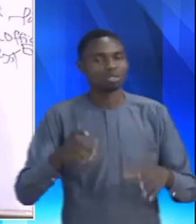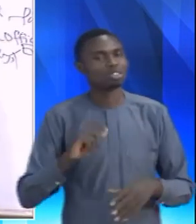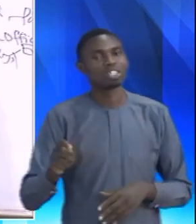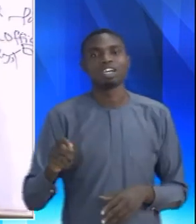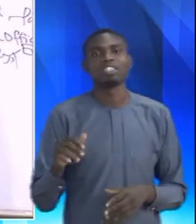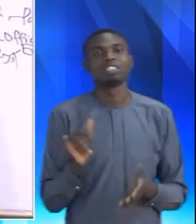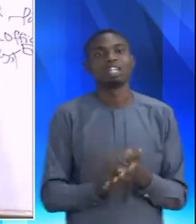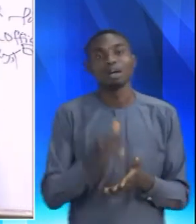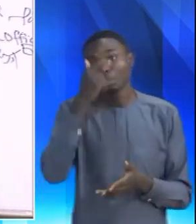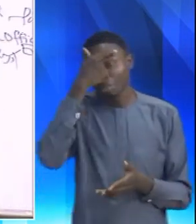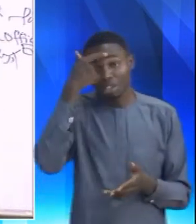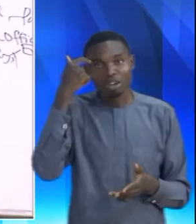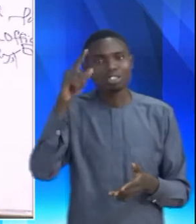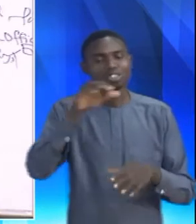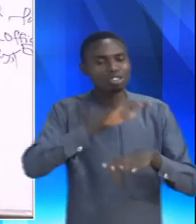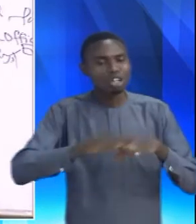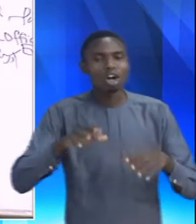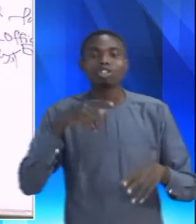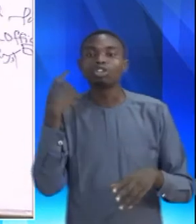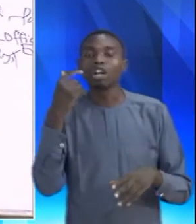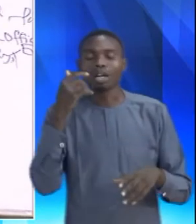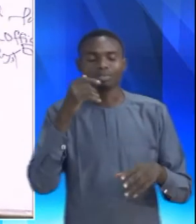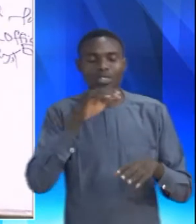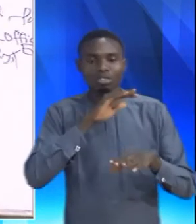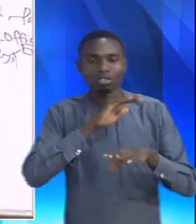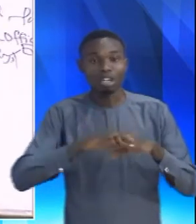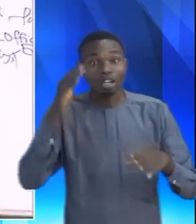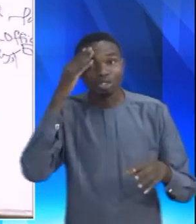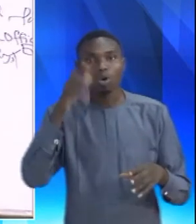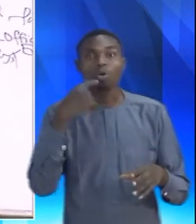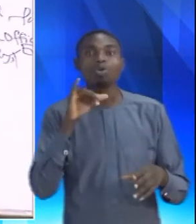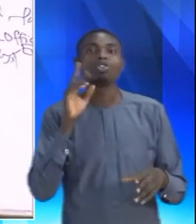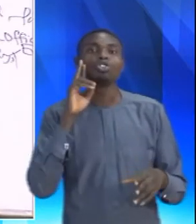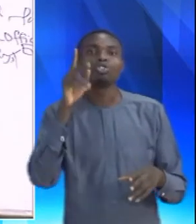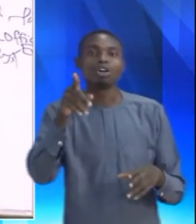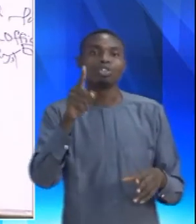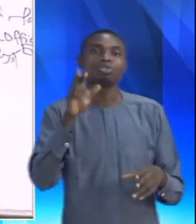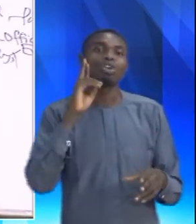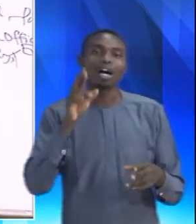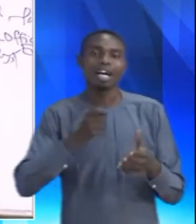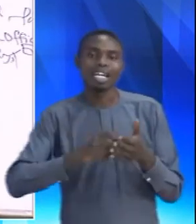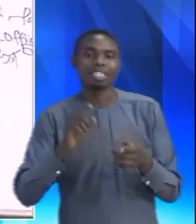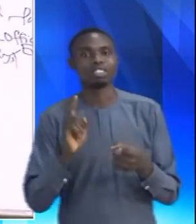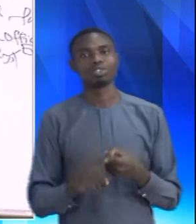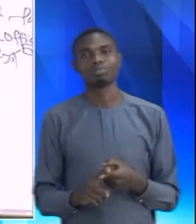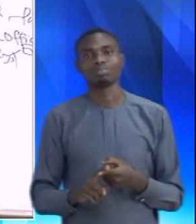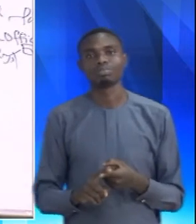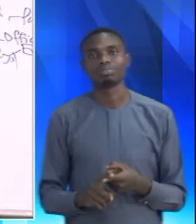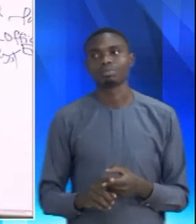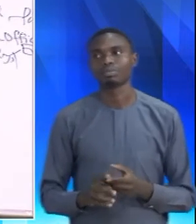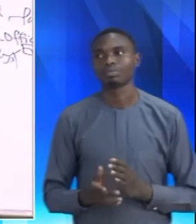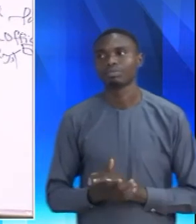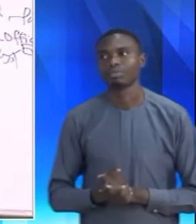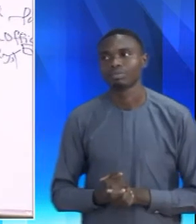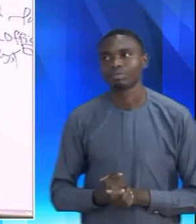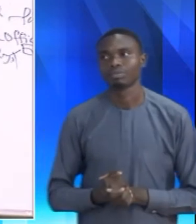don't know the addressee. The addressee is not familiar with you. You are not related in any form.